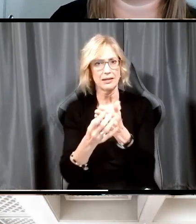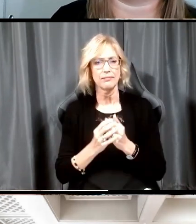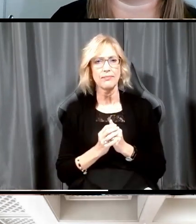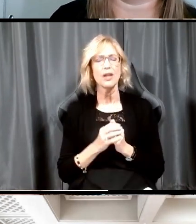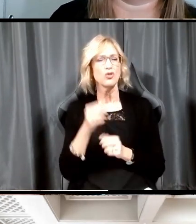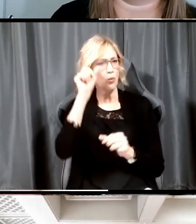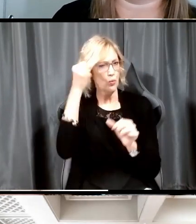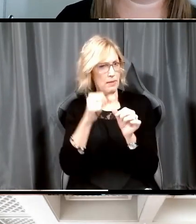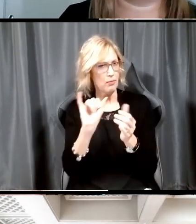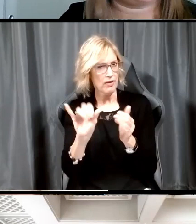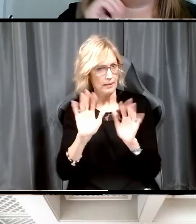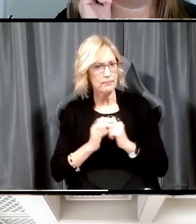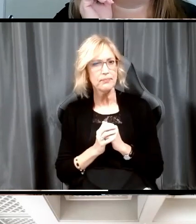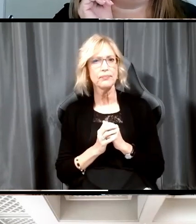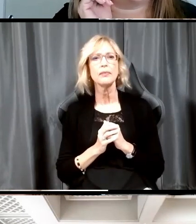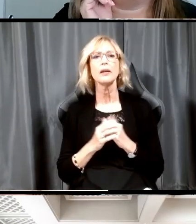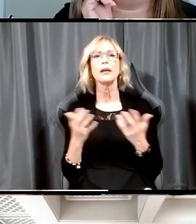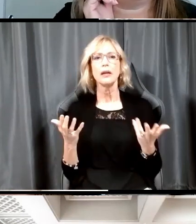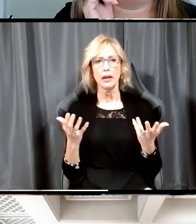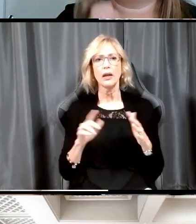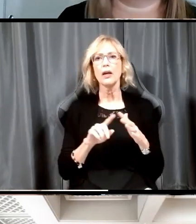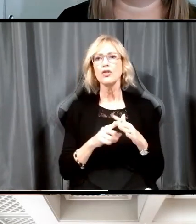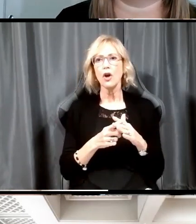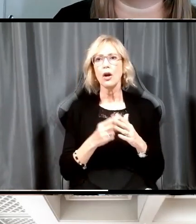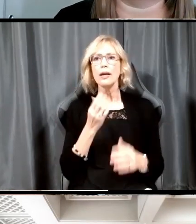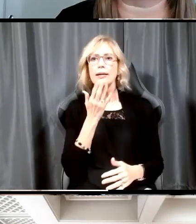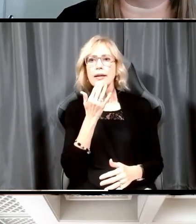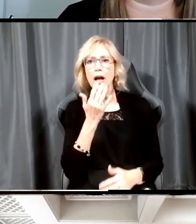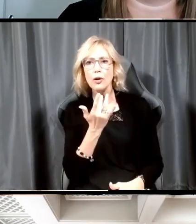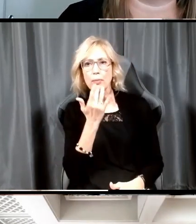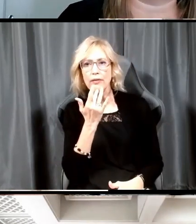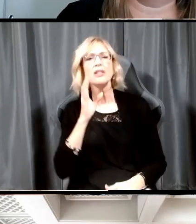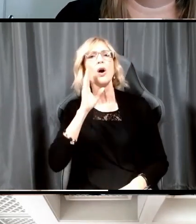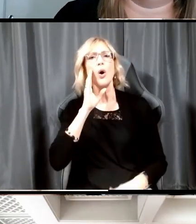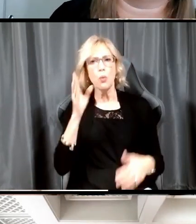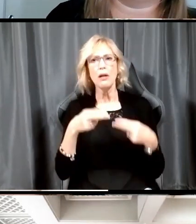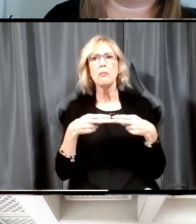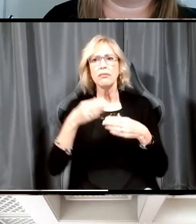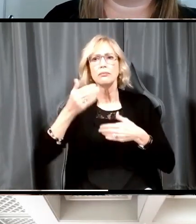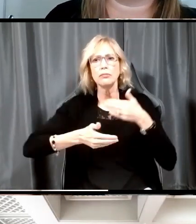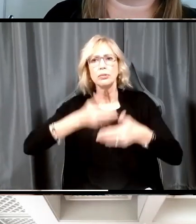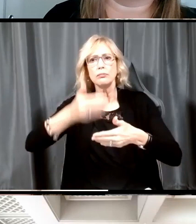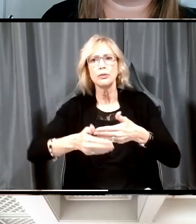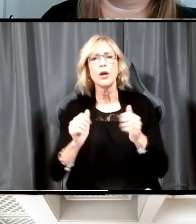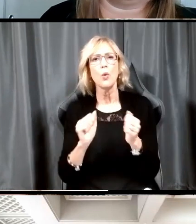to keep in mind. And those 10 characteristics, we start off with color preference, and we're going to go through the slides with all the